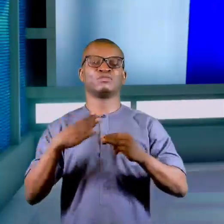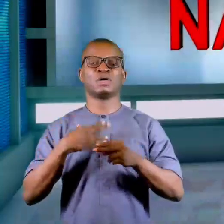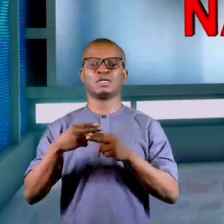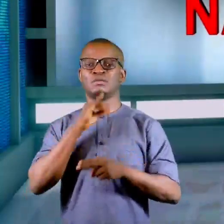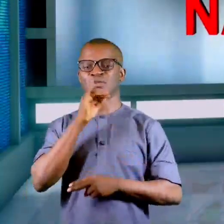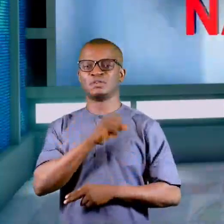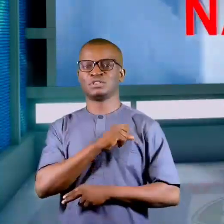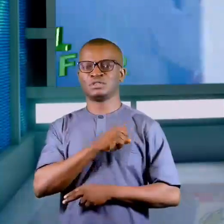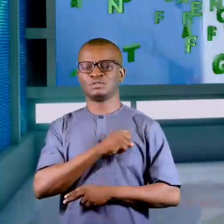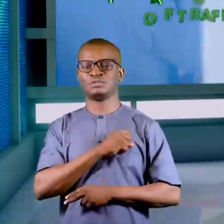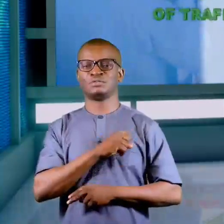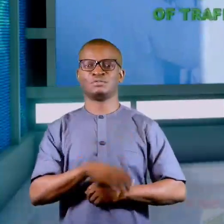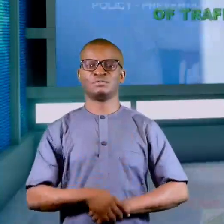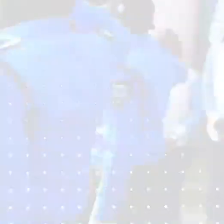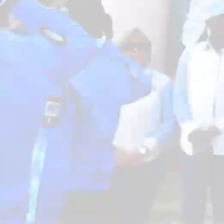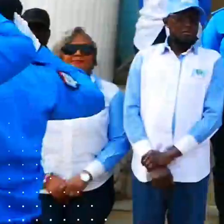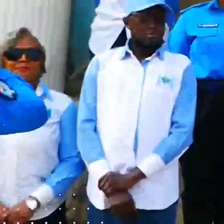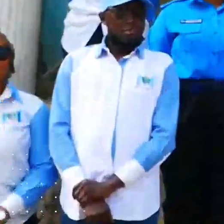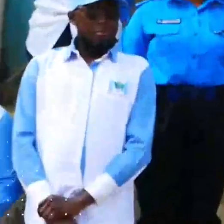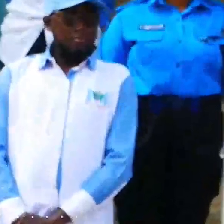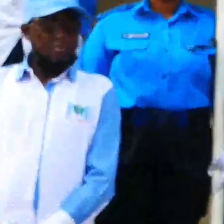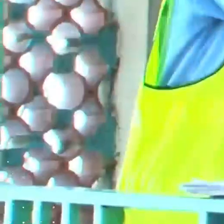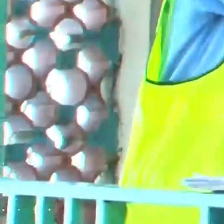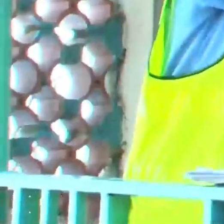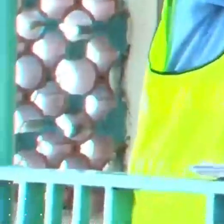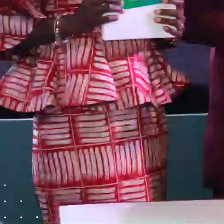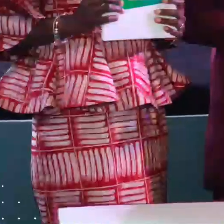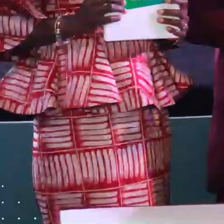is Angela Agbegi.